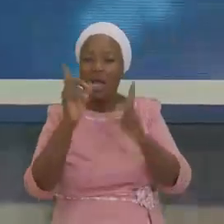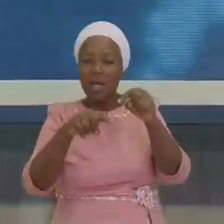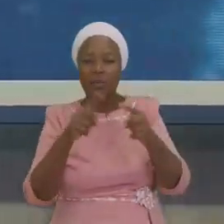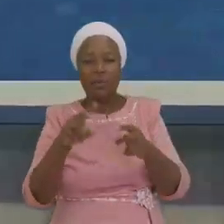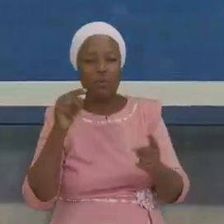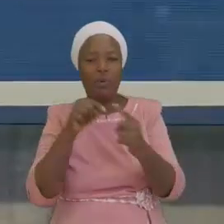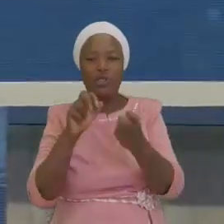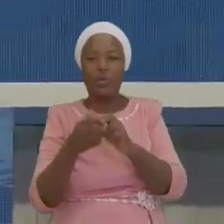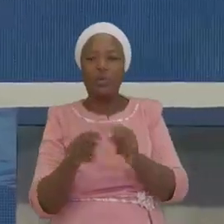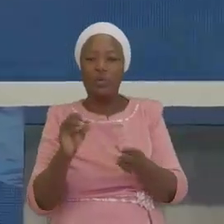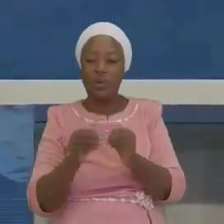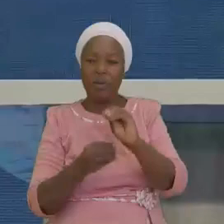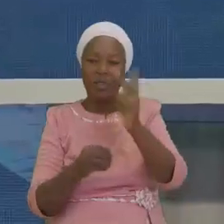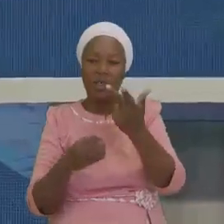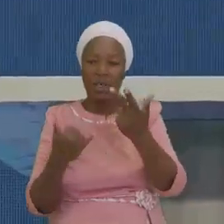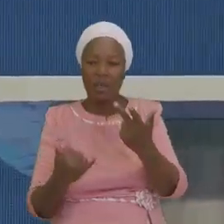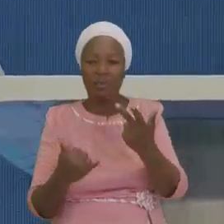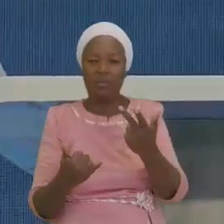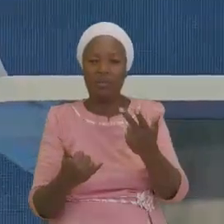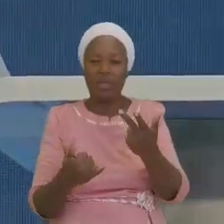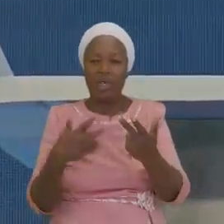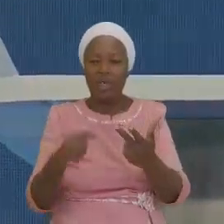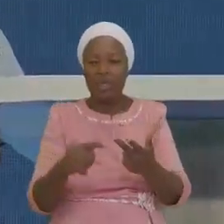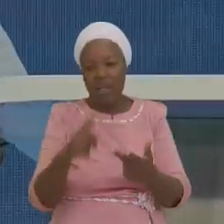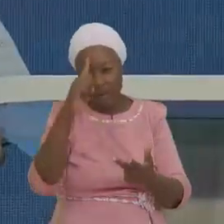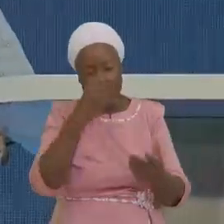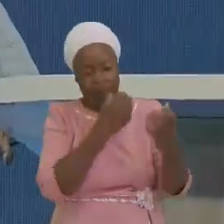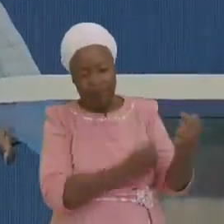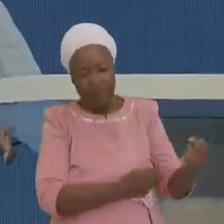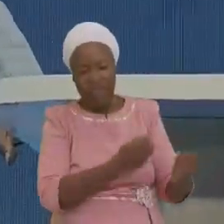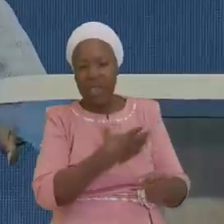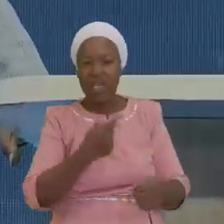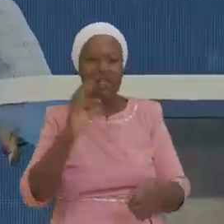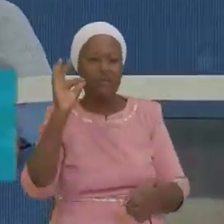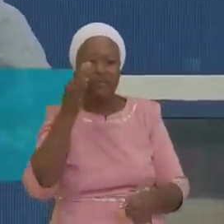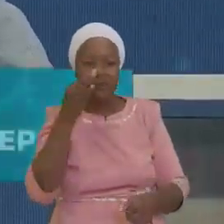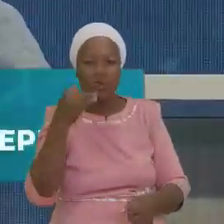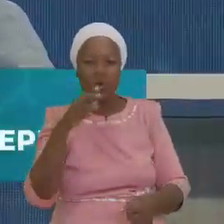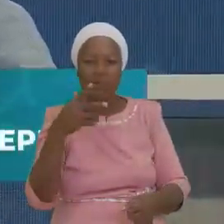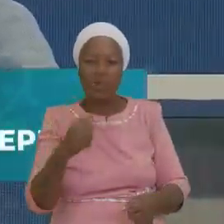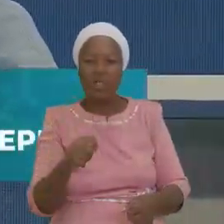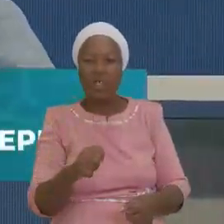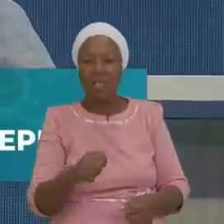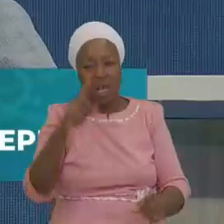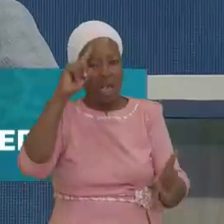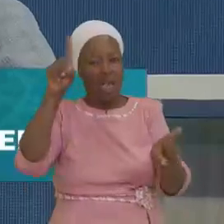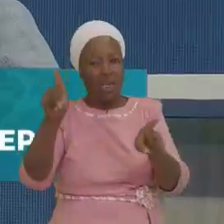three. The faith and the fruit of the pact keeper.